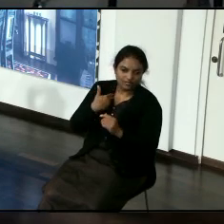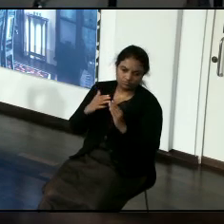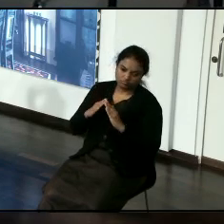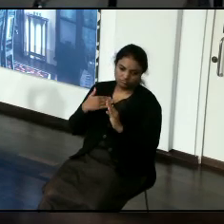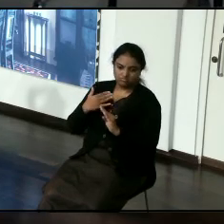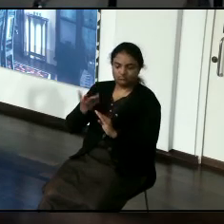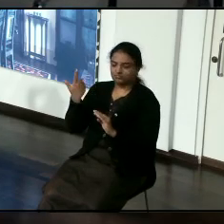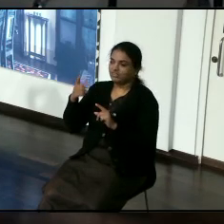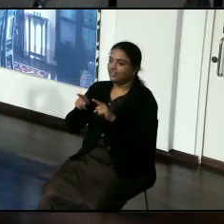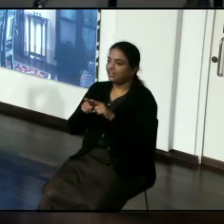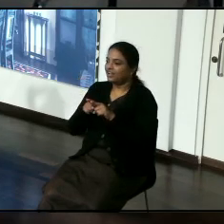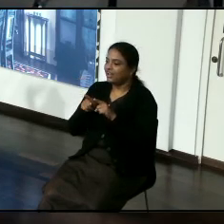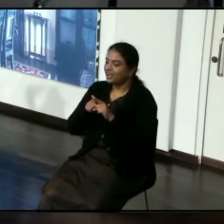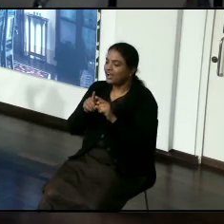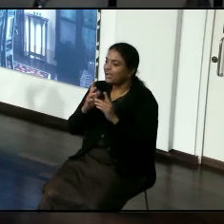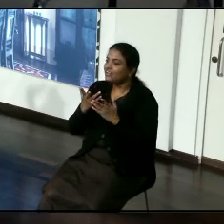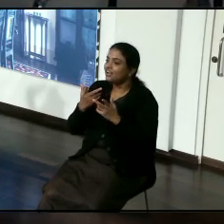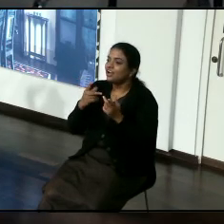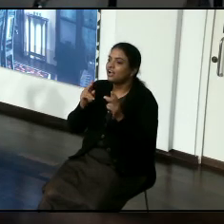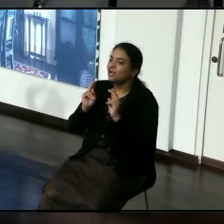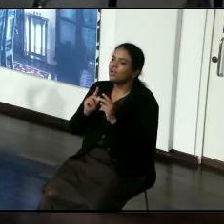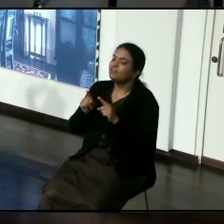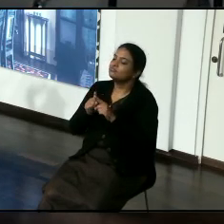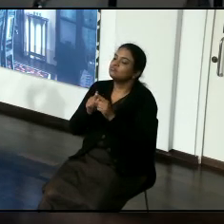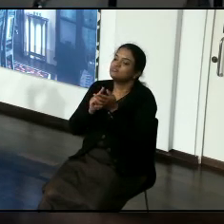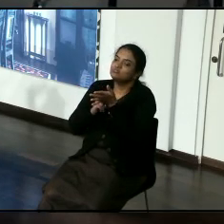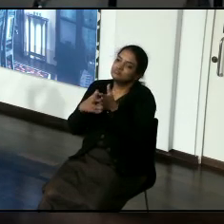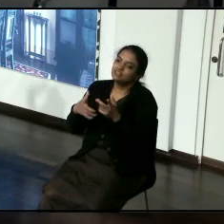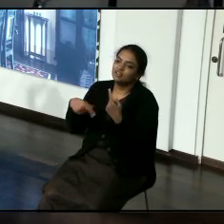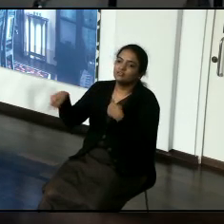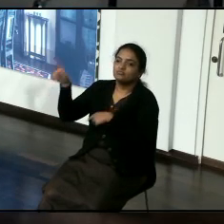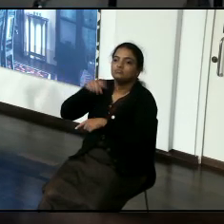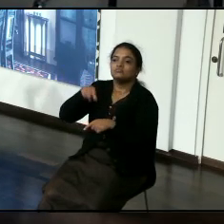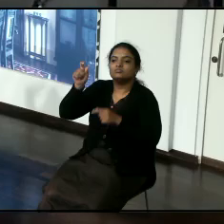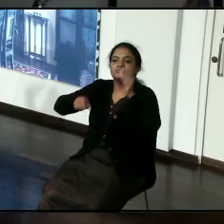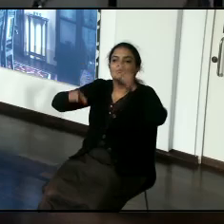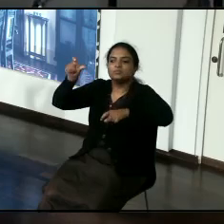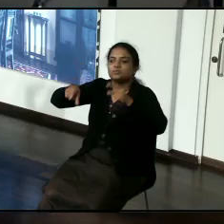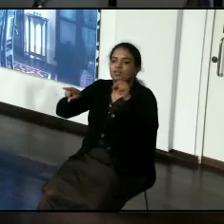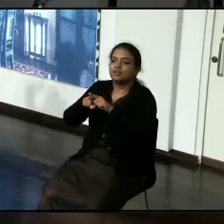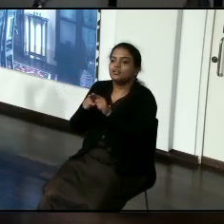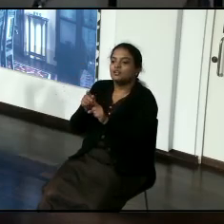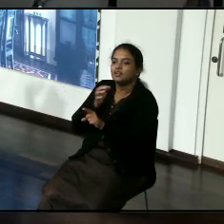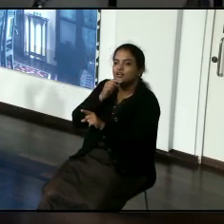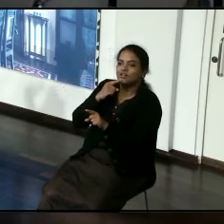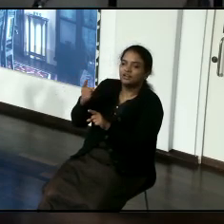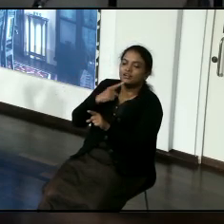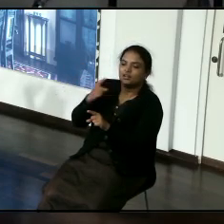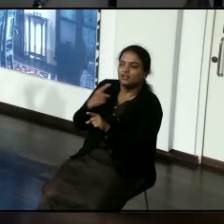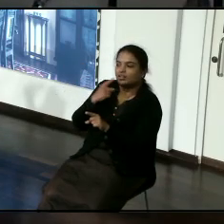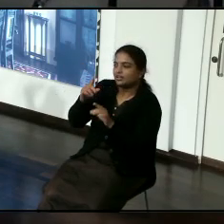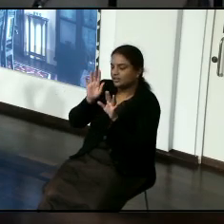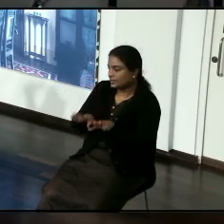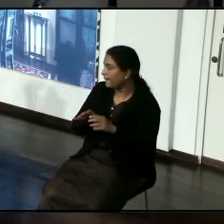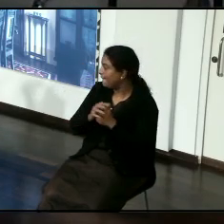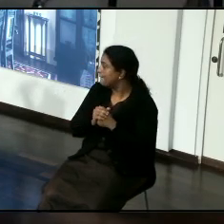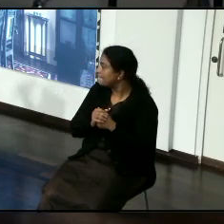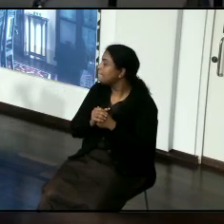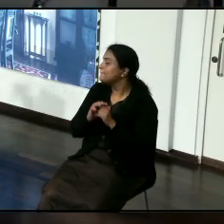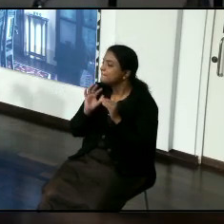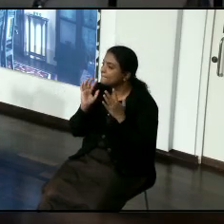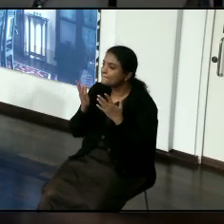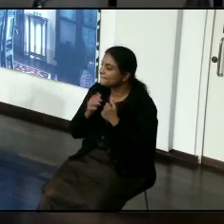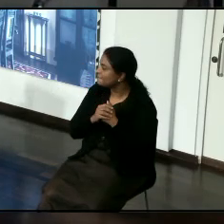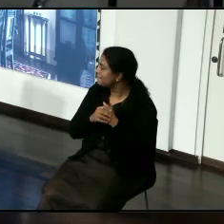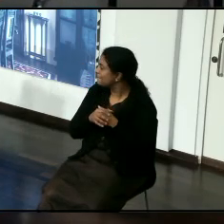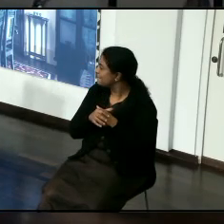a nursing care. It's a universal thing. Yeah. So it's very beautiful. Yeah. So what was your question? I